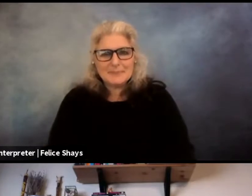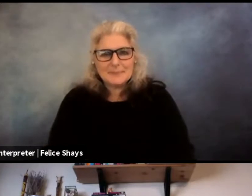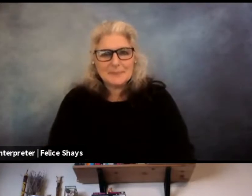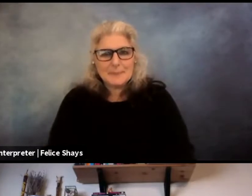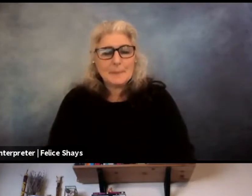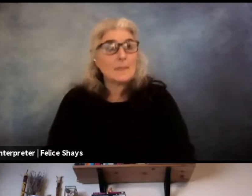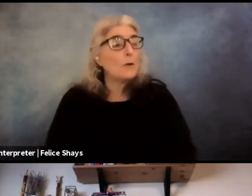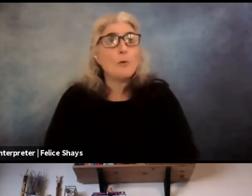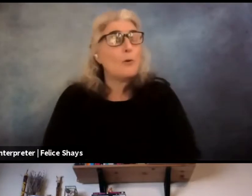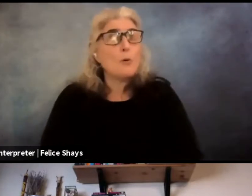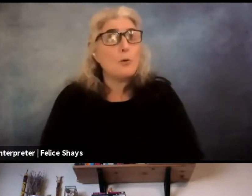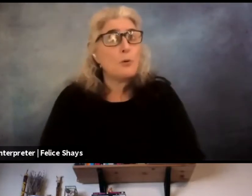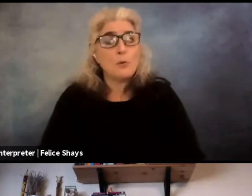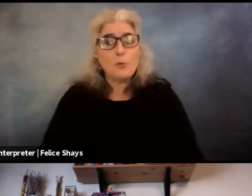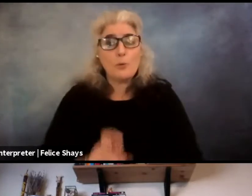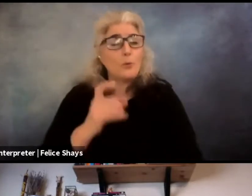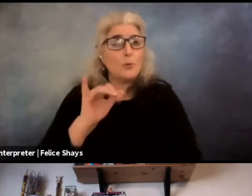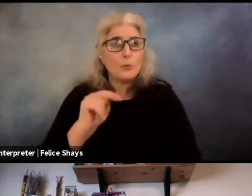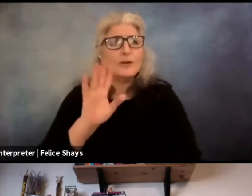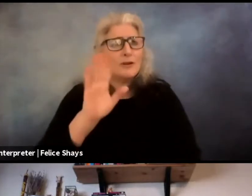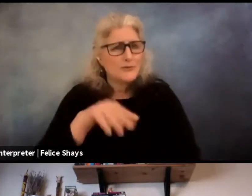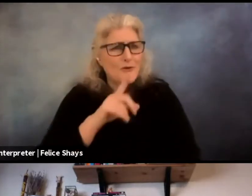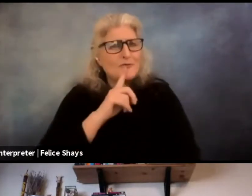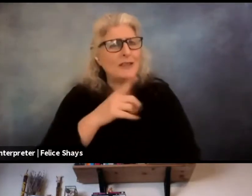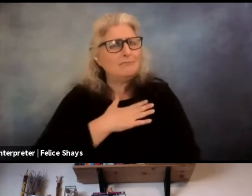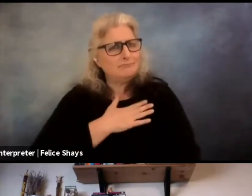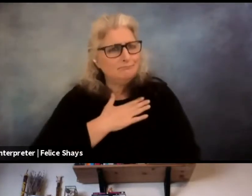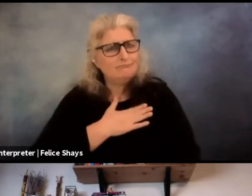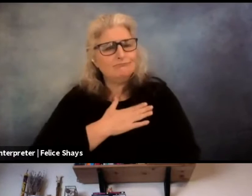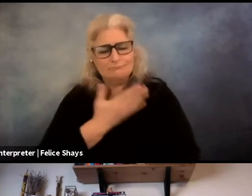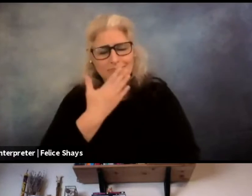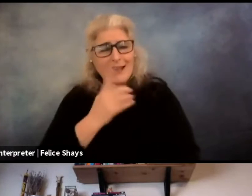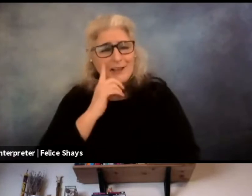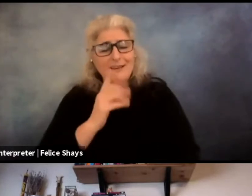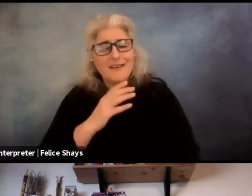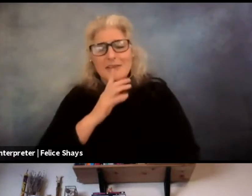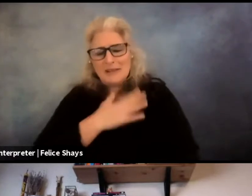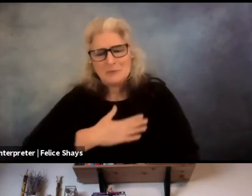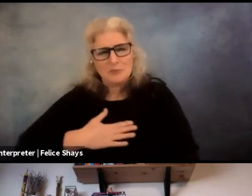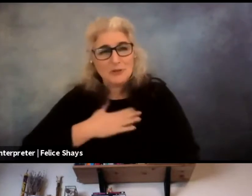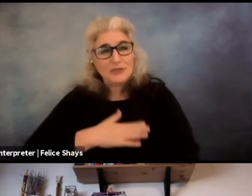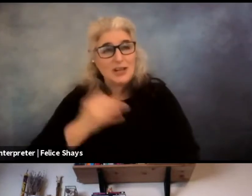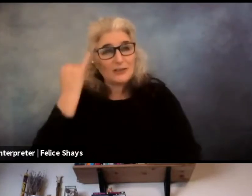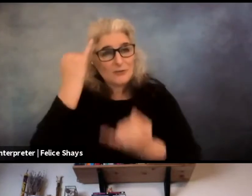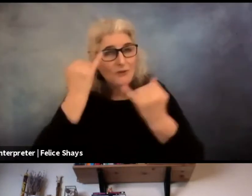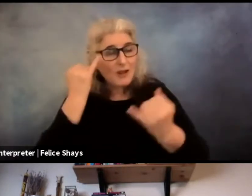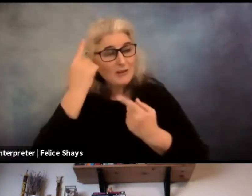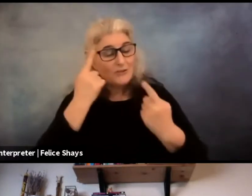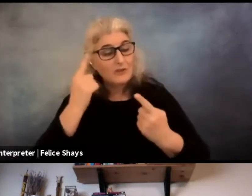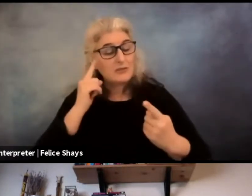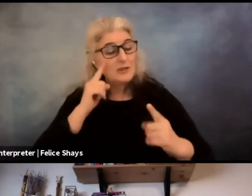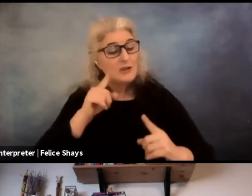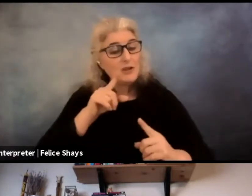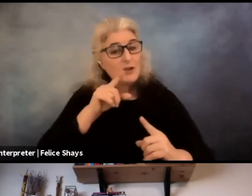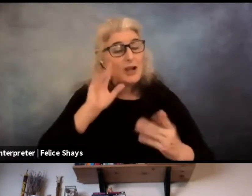No, I feel like those are really wonderful, really fruitful thoughts. I mean, comparing Twitter to a